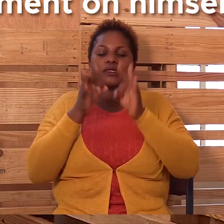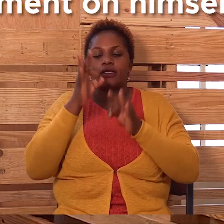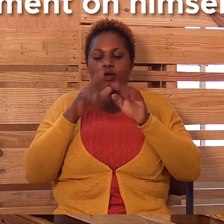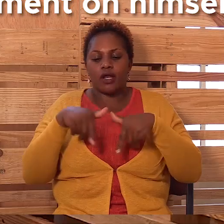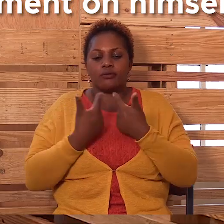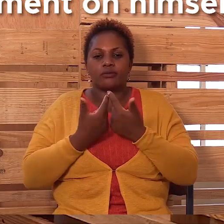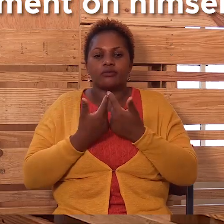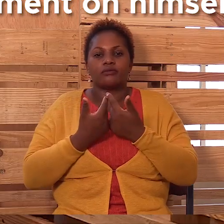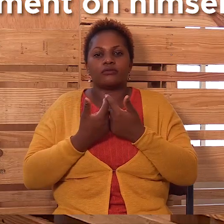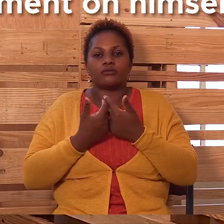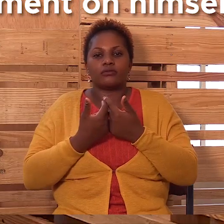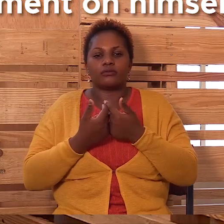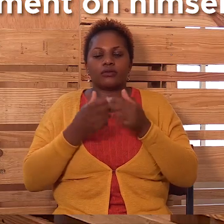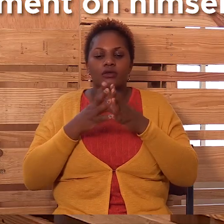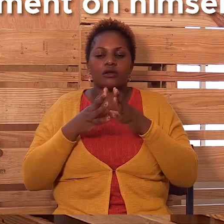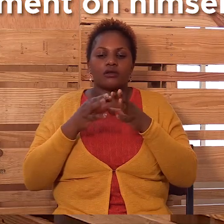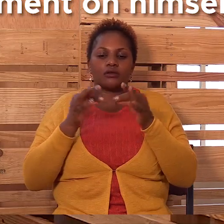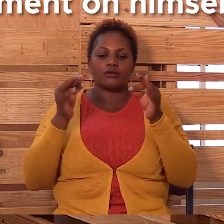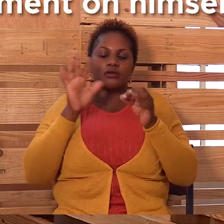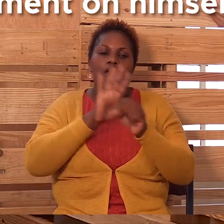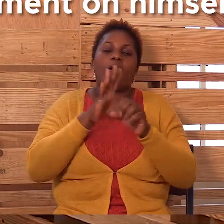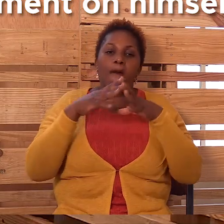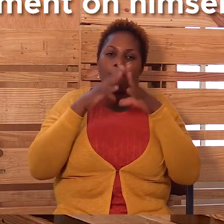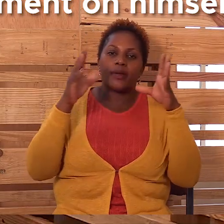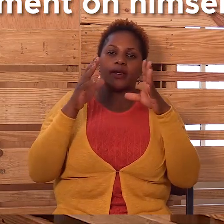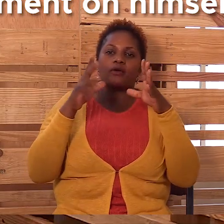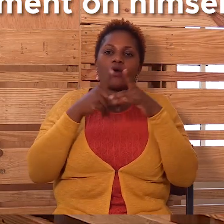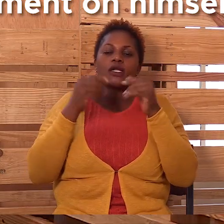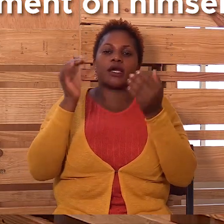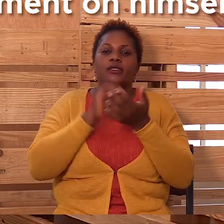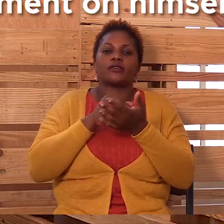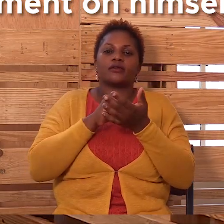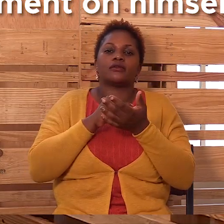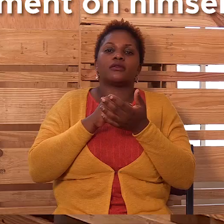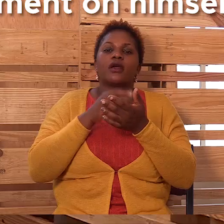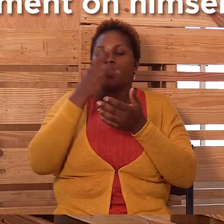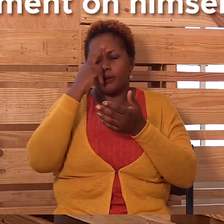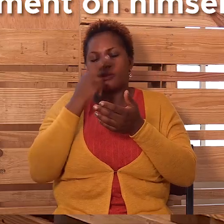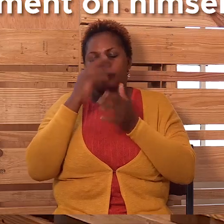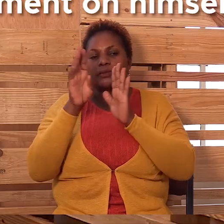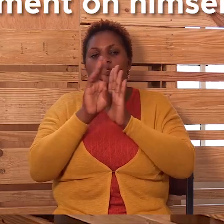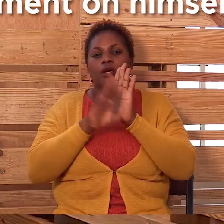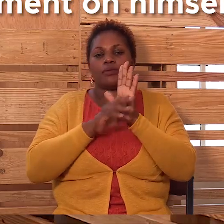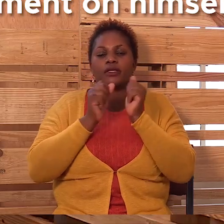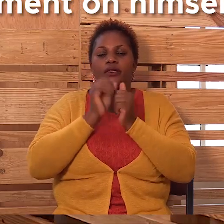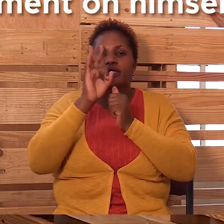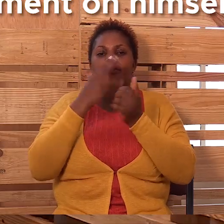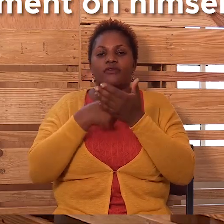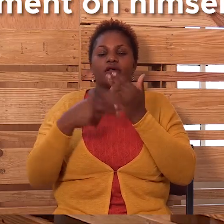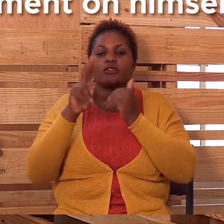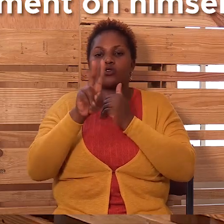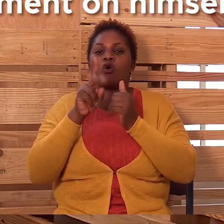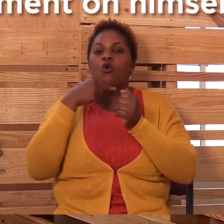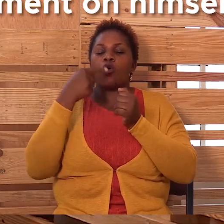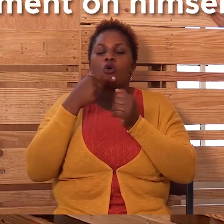bring judgment on himself. I know this is long and it has some big words, but let us say it again. Romans chapter 13,